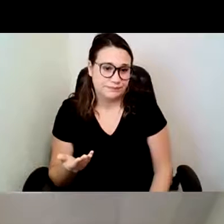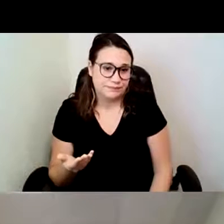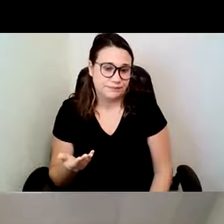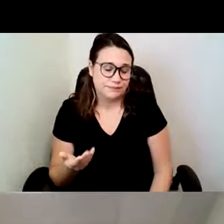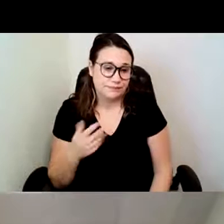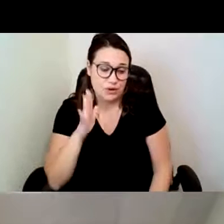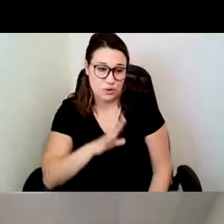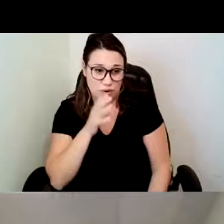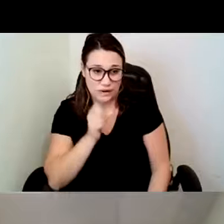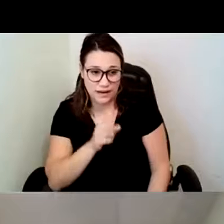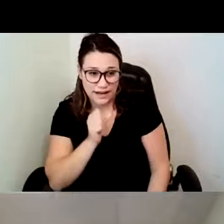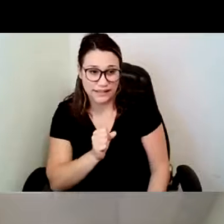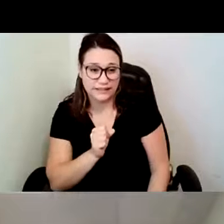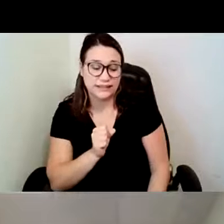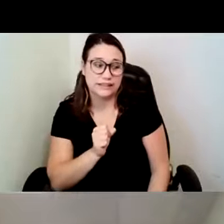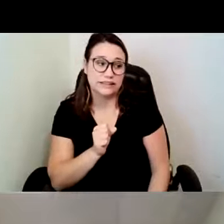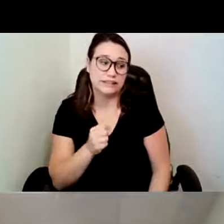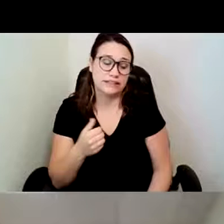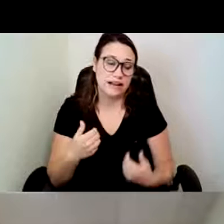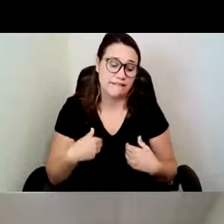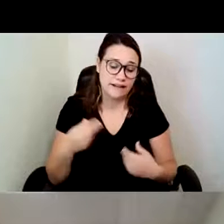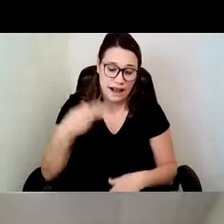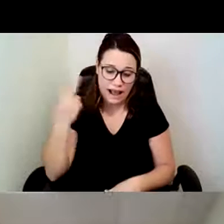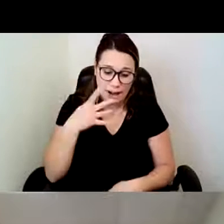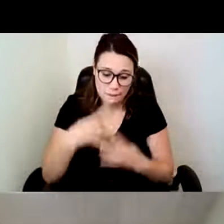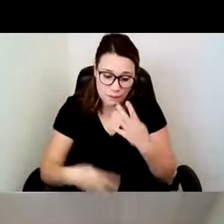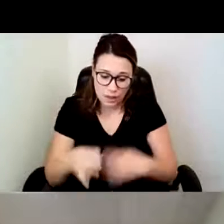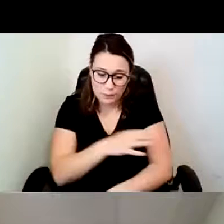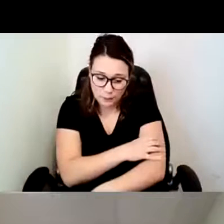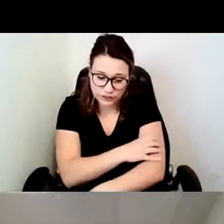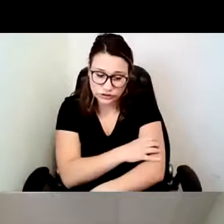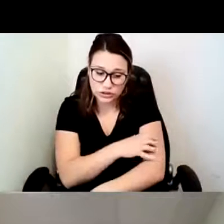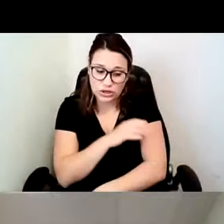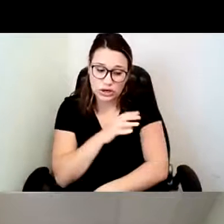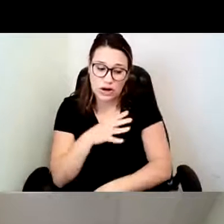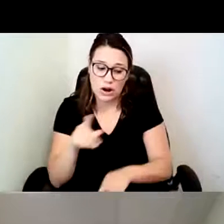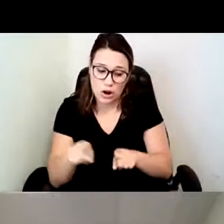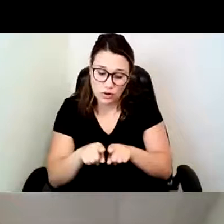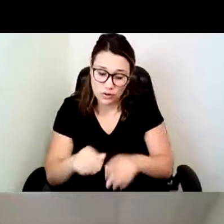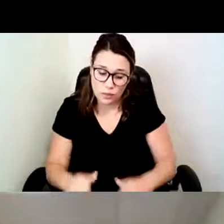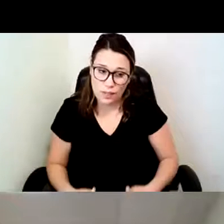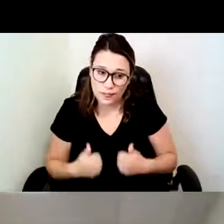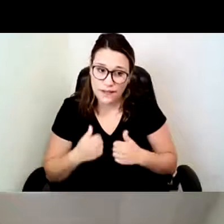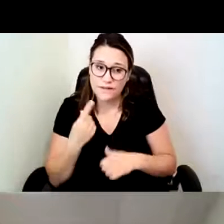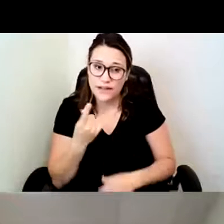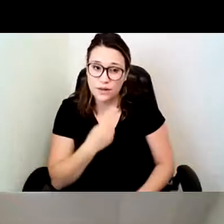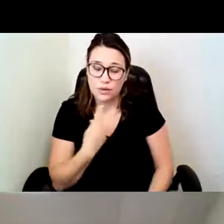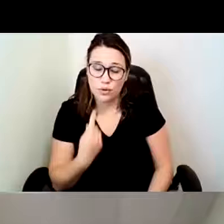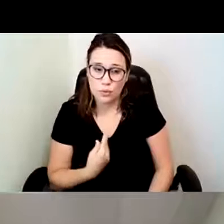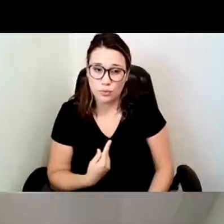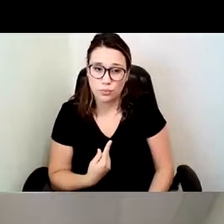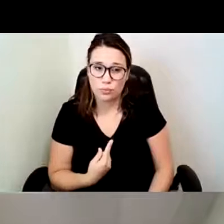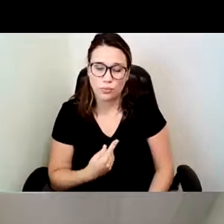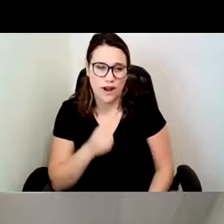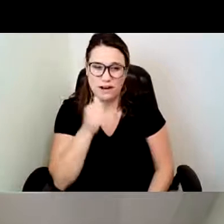at your age and having high blood pressure and living alone, I really don't think you should be drinking.